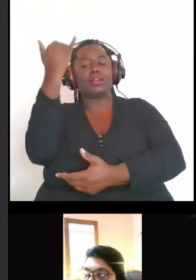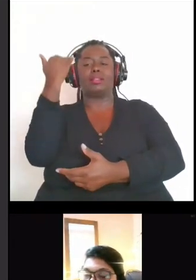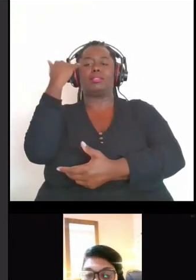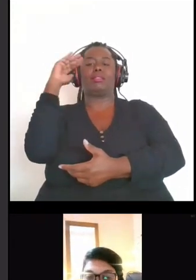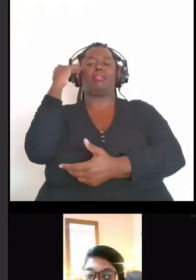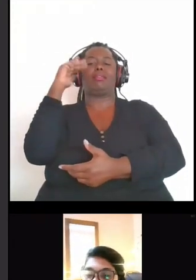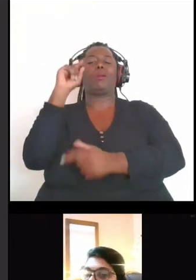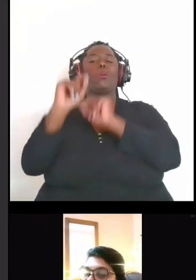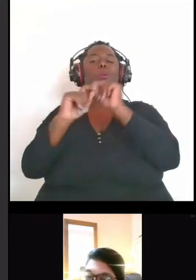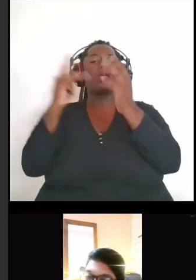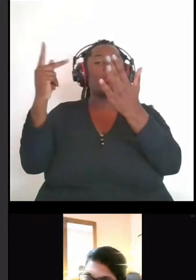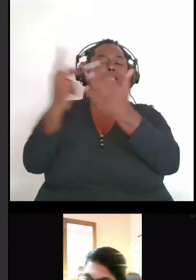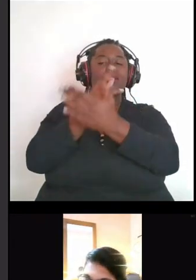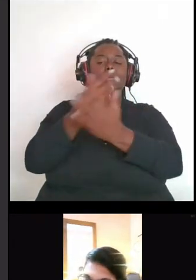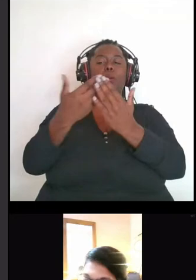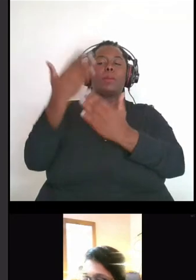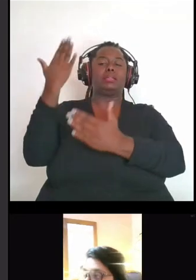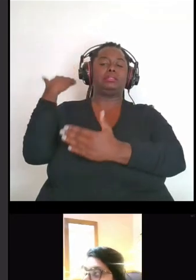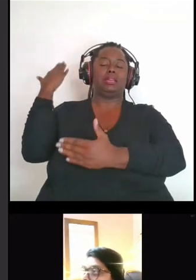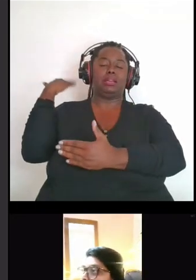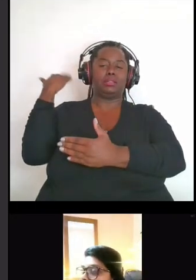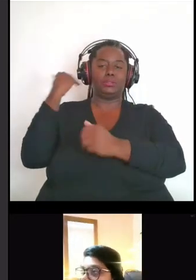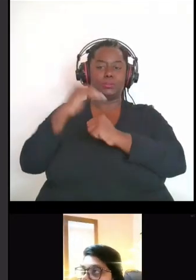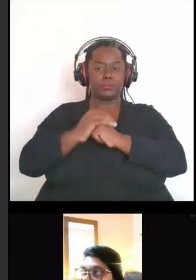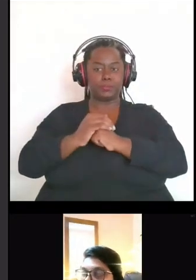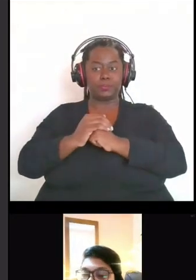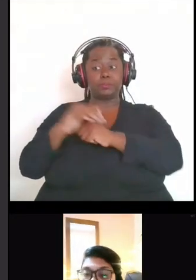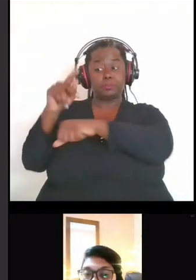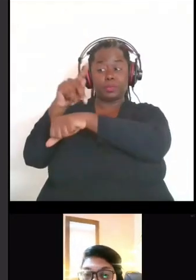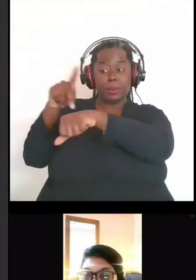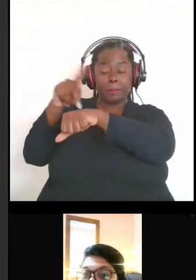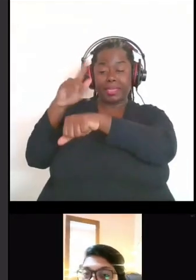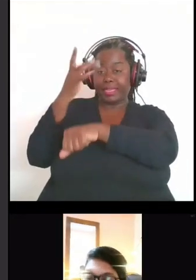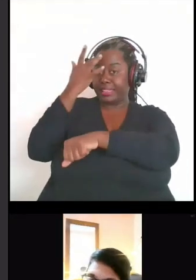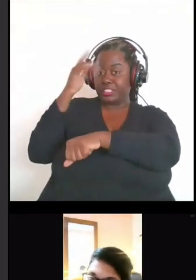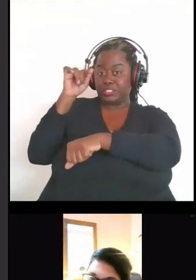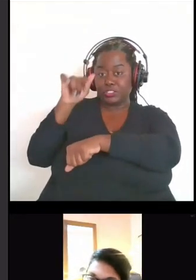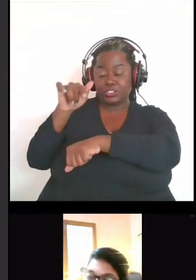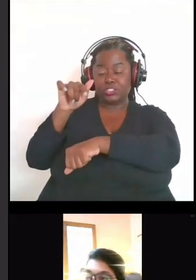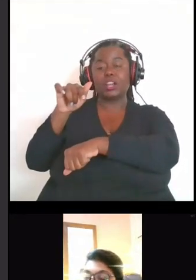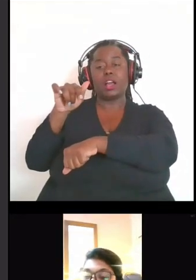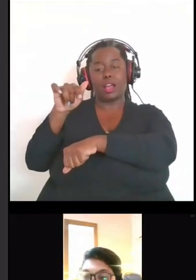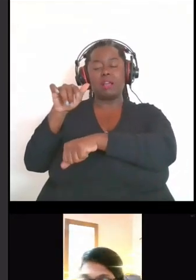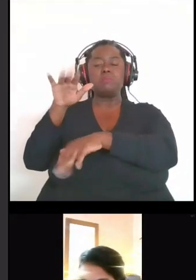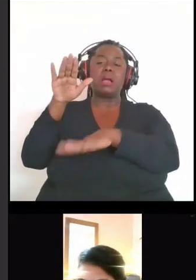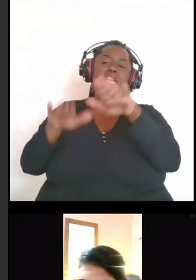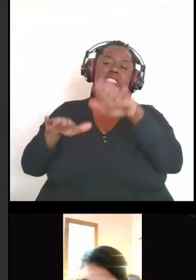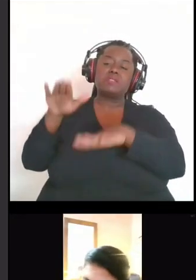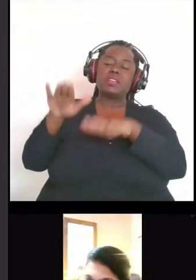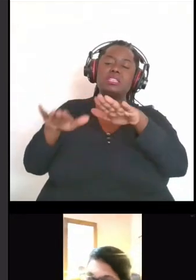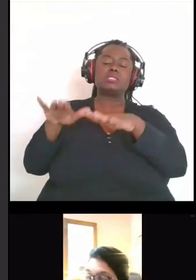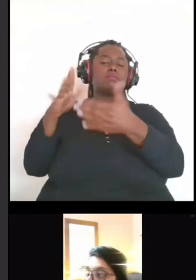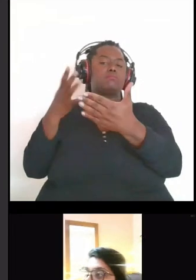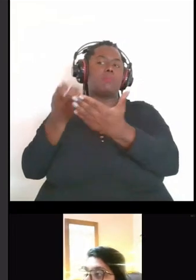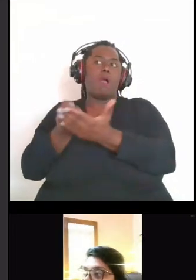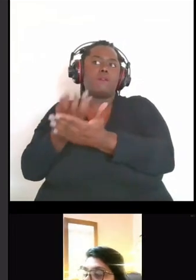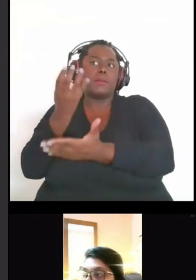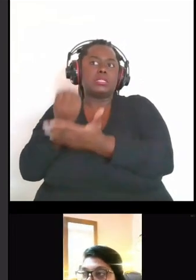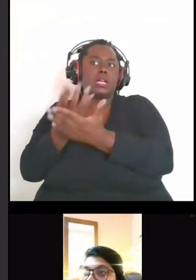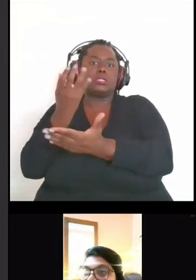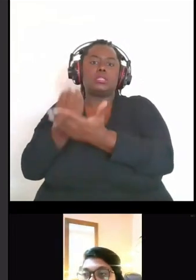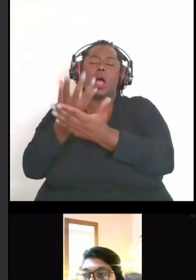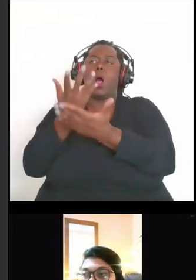there our literacy is not 100 we still have a lot of an education we have a lot of poverty